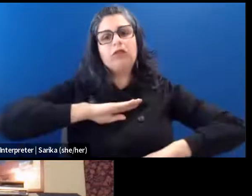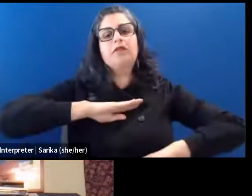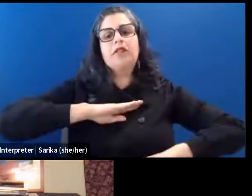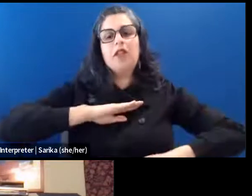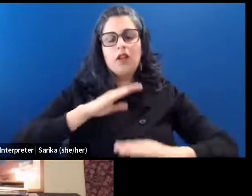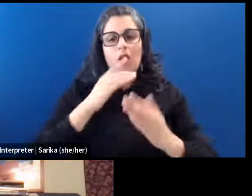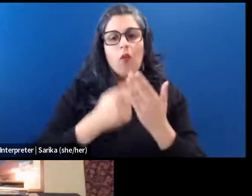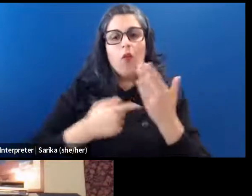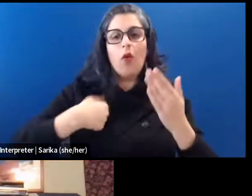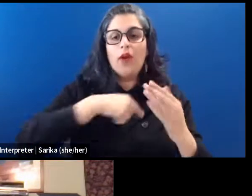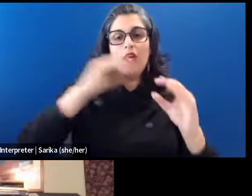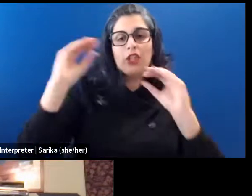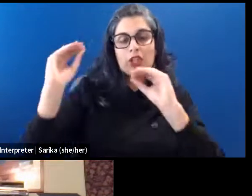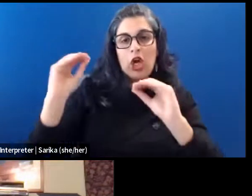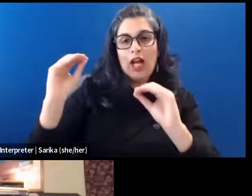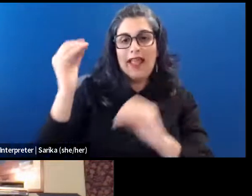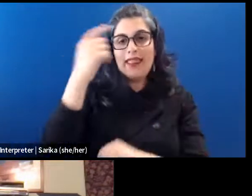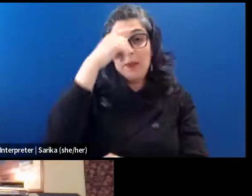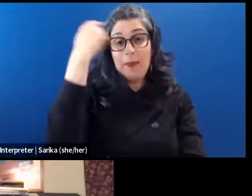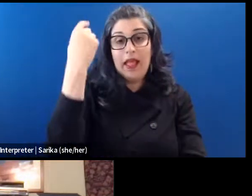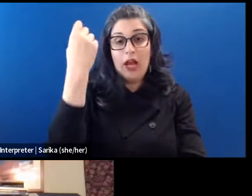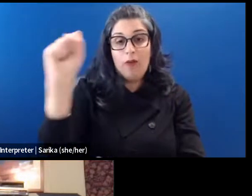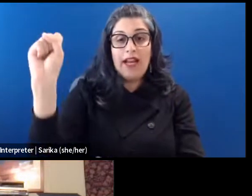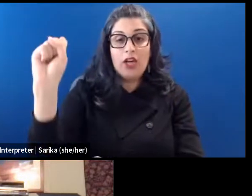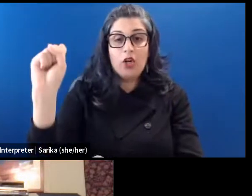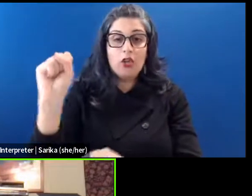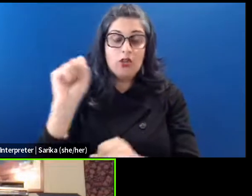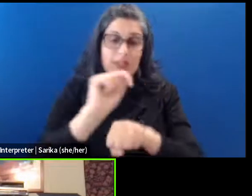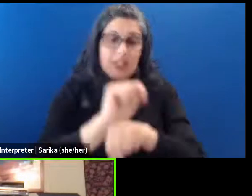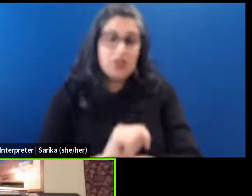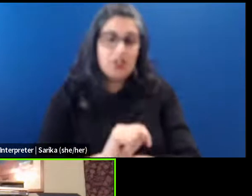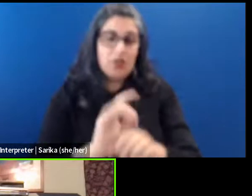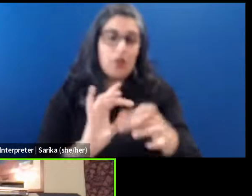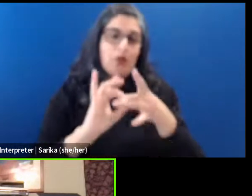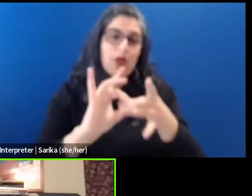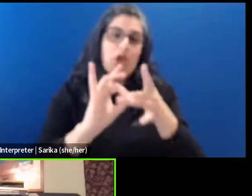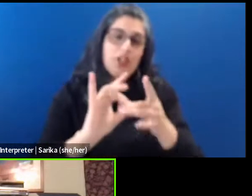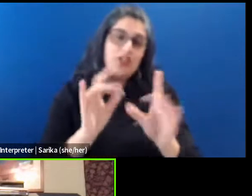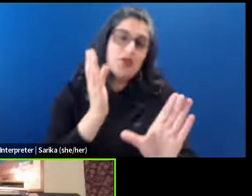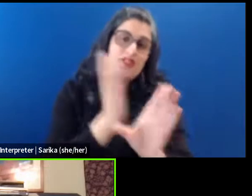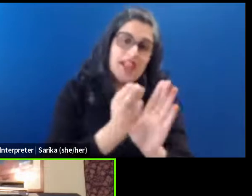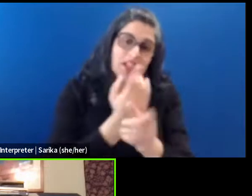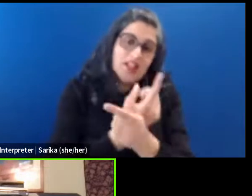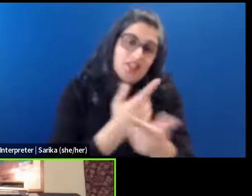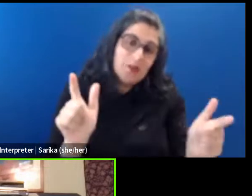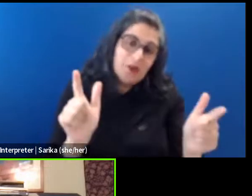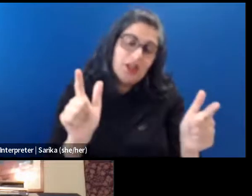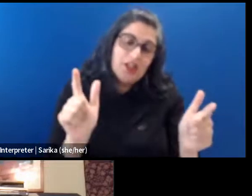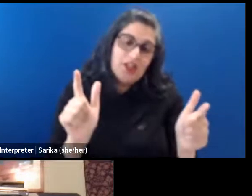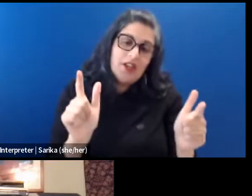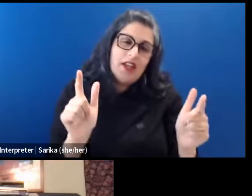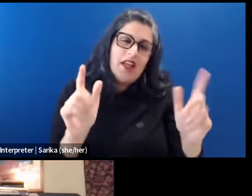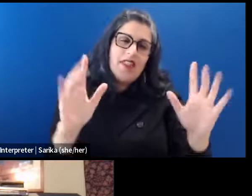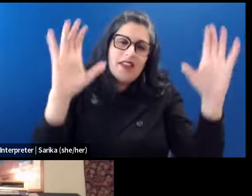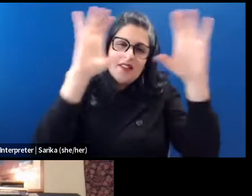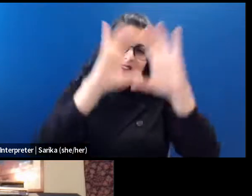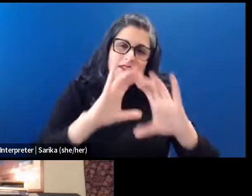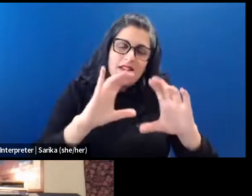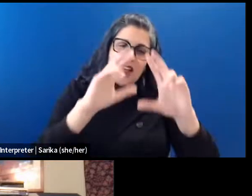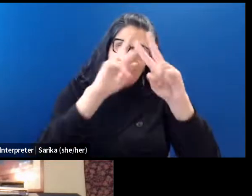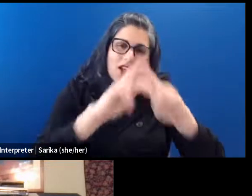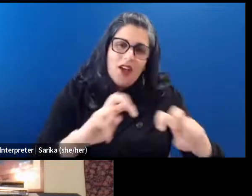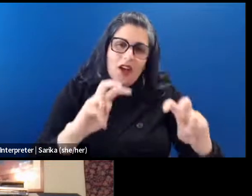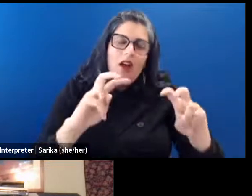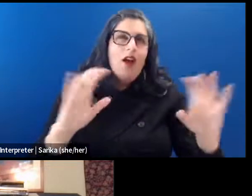Black radical tradition with regards to psychological liberation. Mm-hmm. quest for independence. There's this emphasis